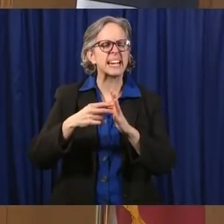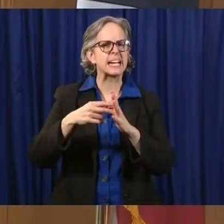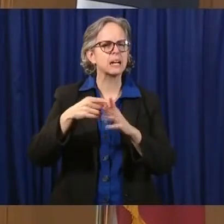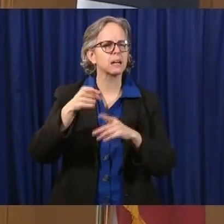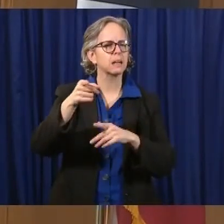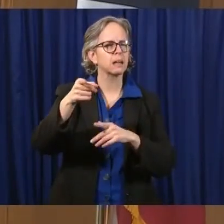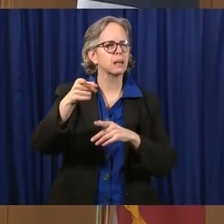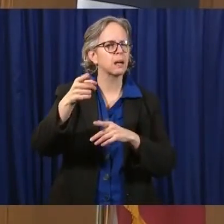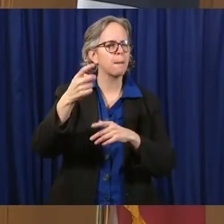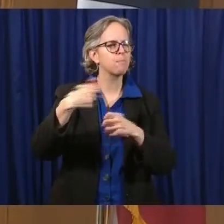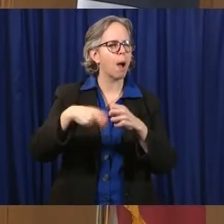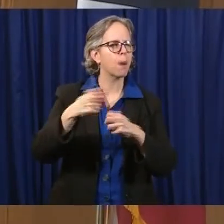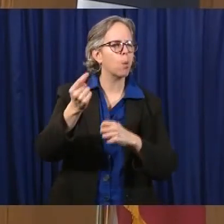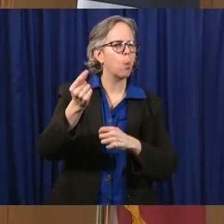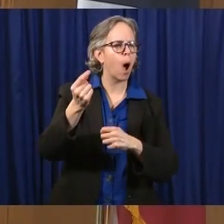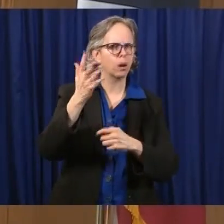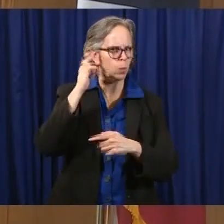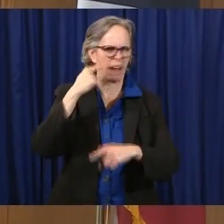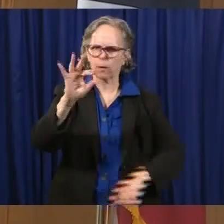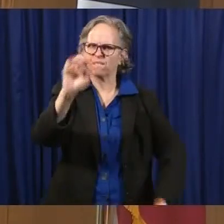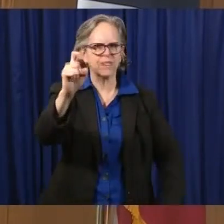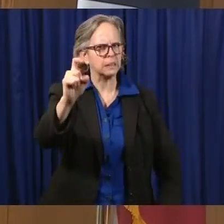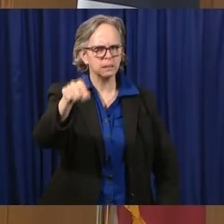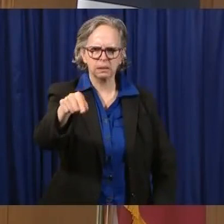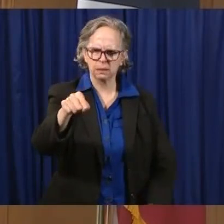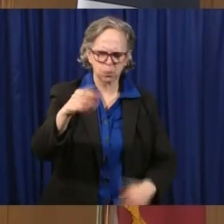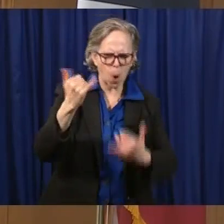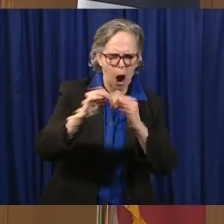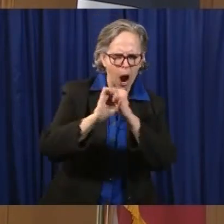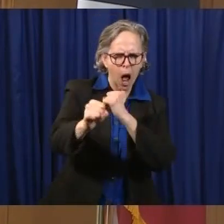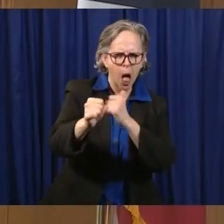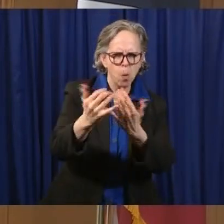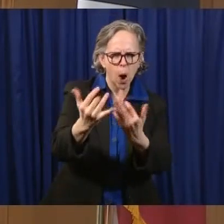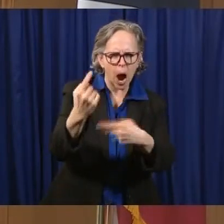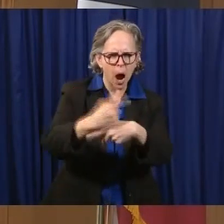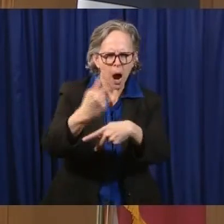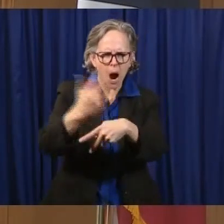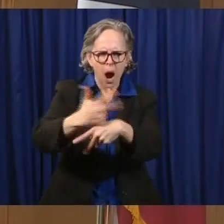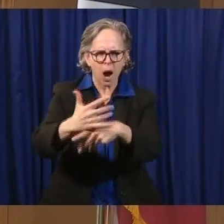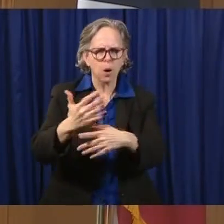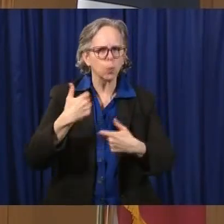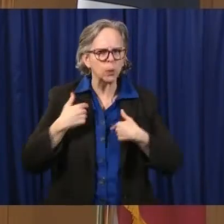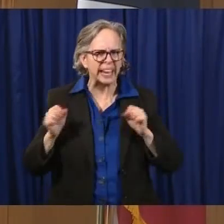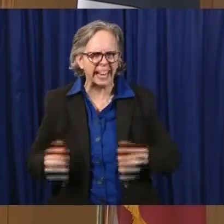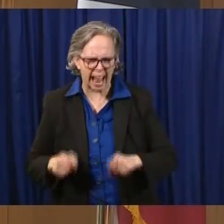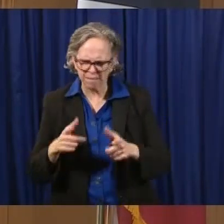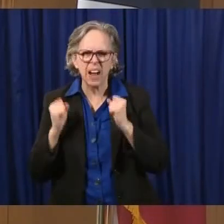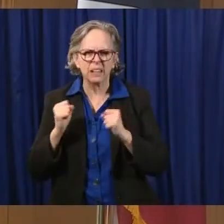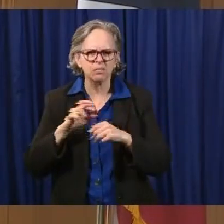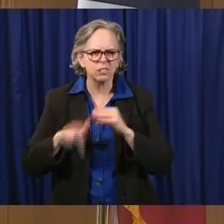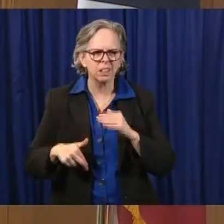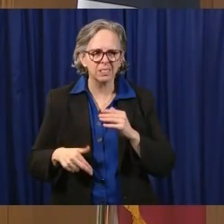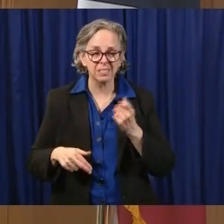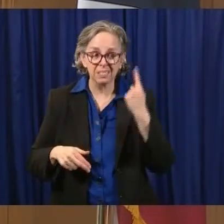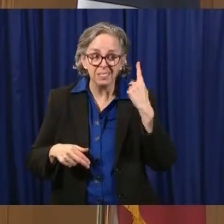to fix. We have capacity. We have 6 different